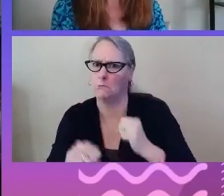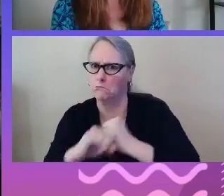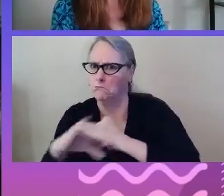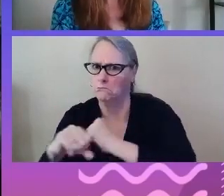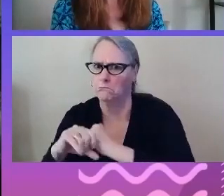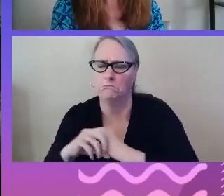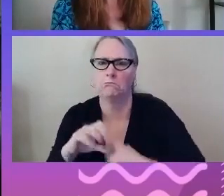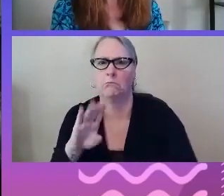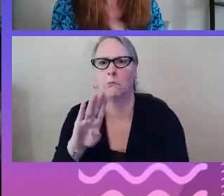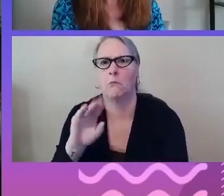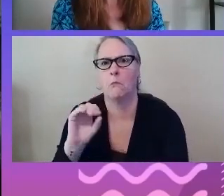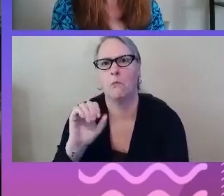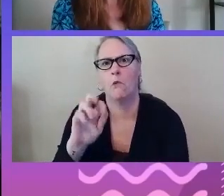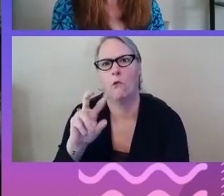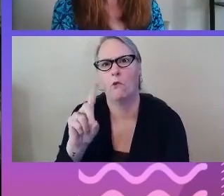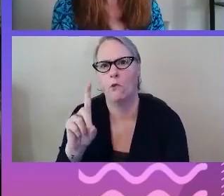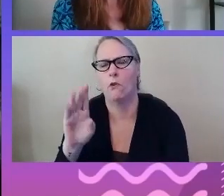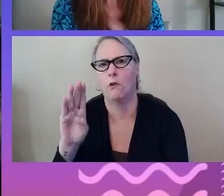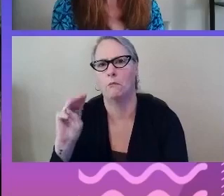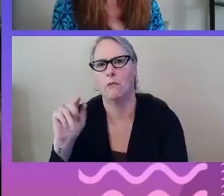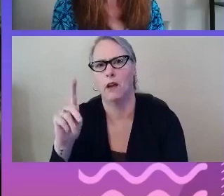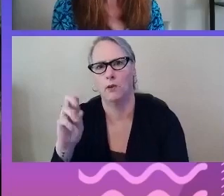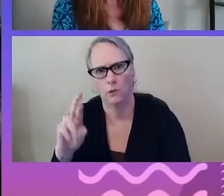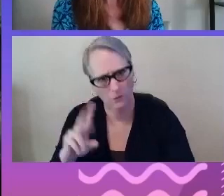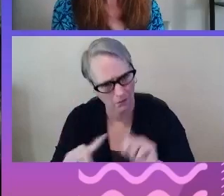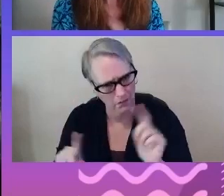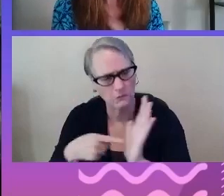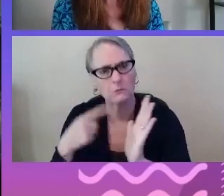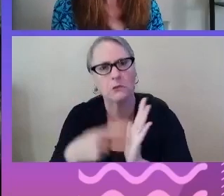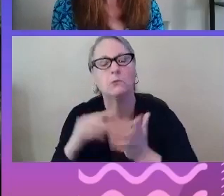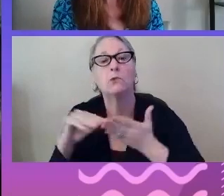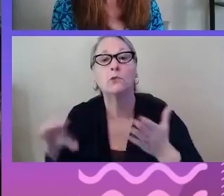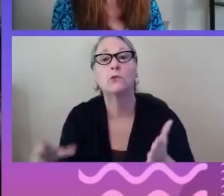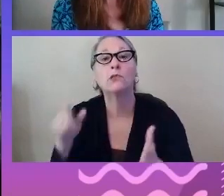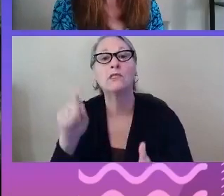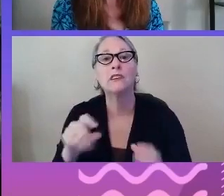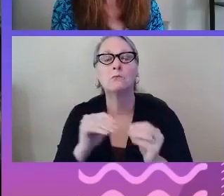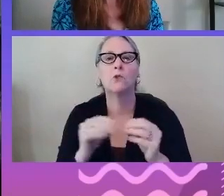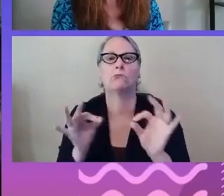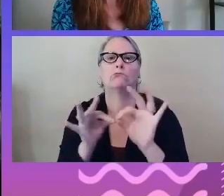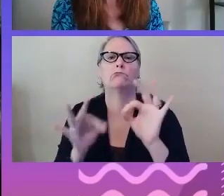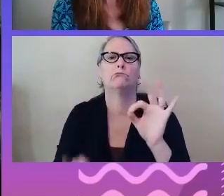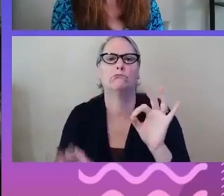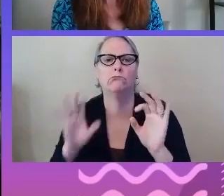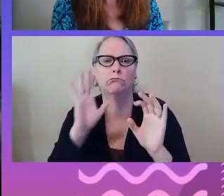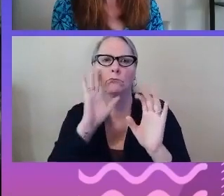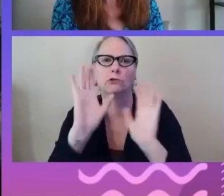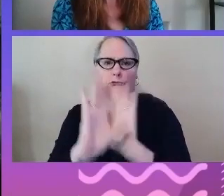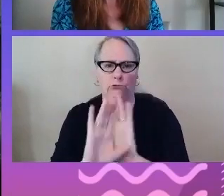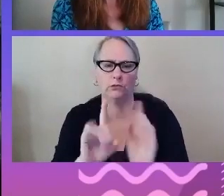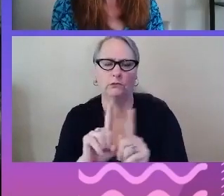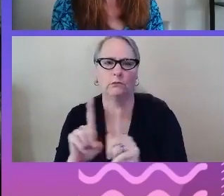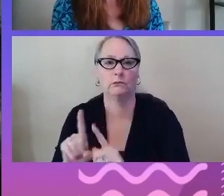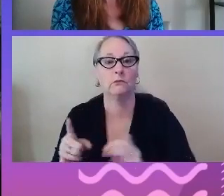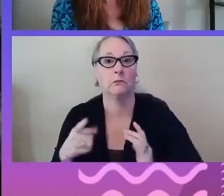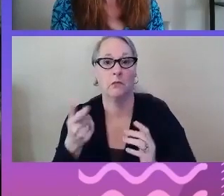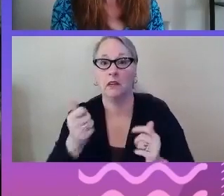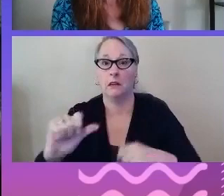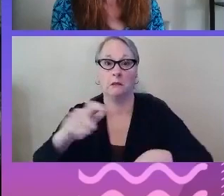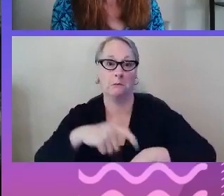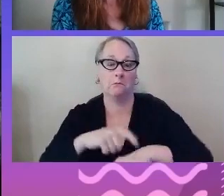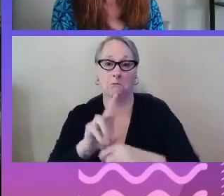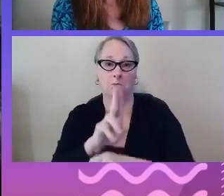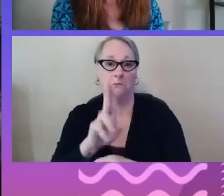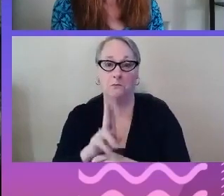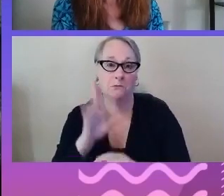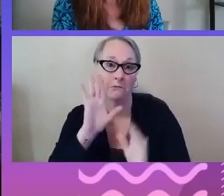more stick figure-ish or simplistic picture as well. So just anytime you're using a picture, maybe trying to simplify it,